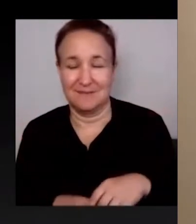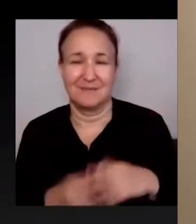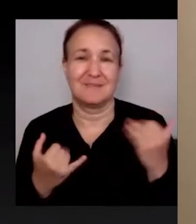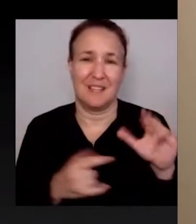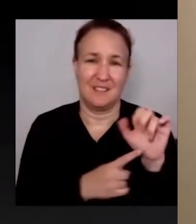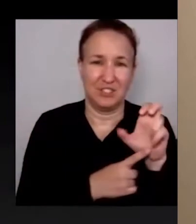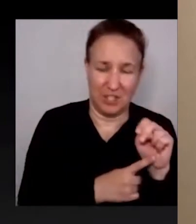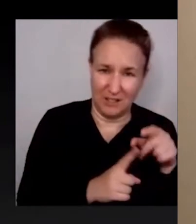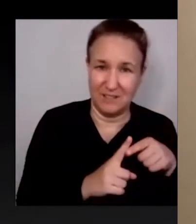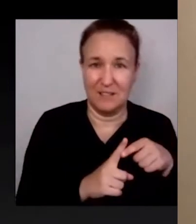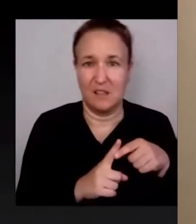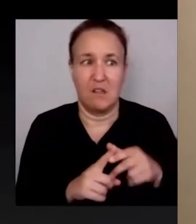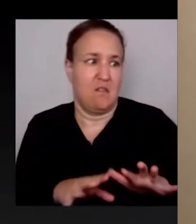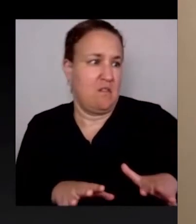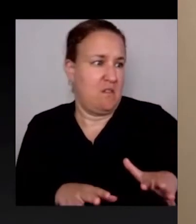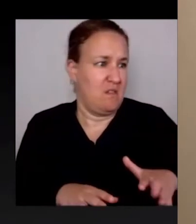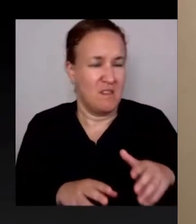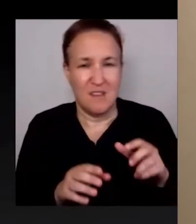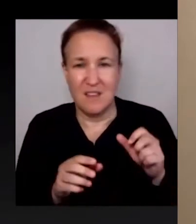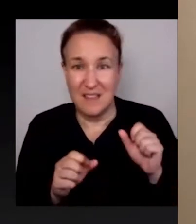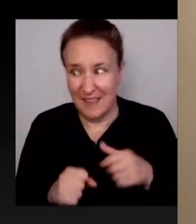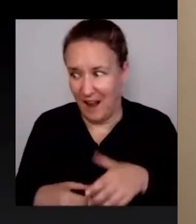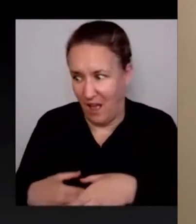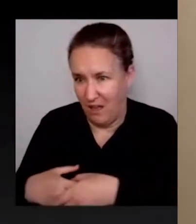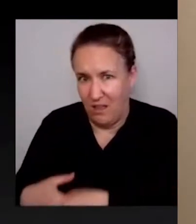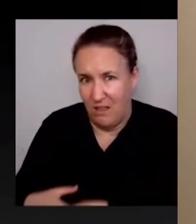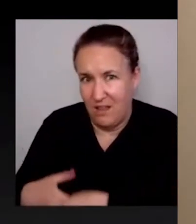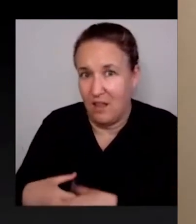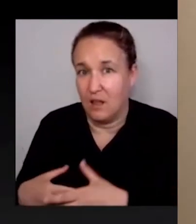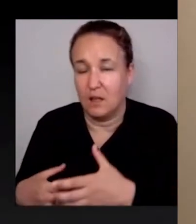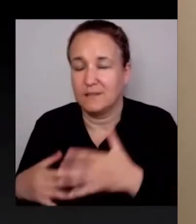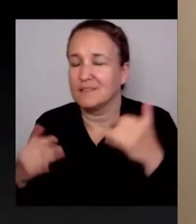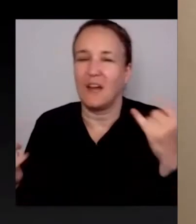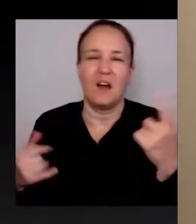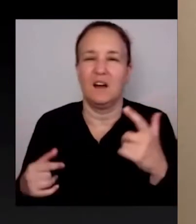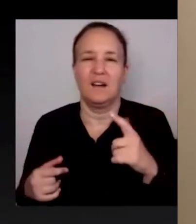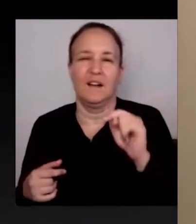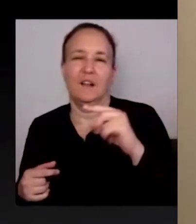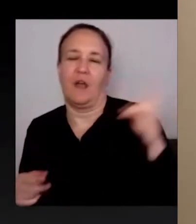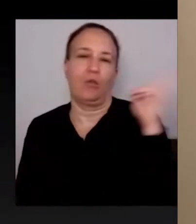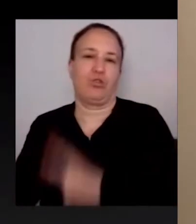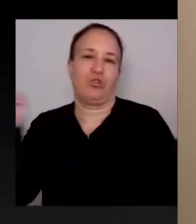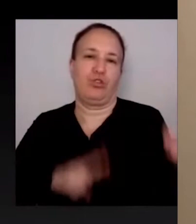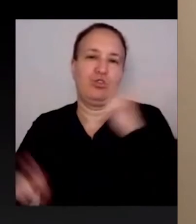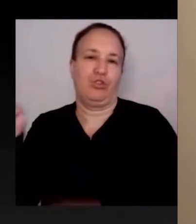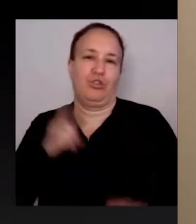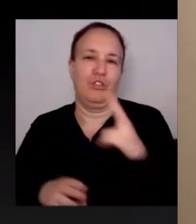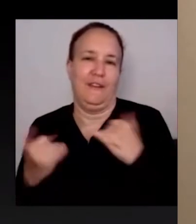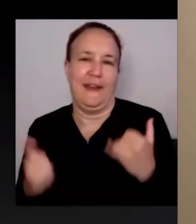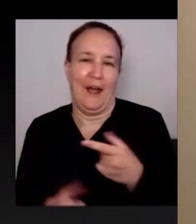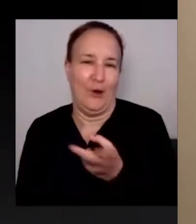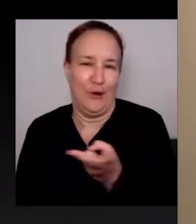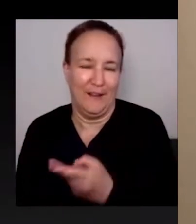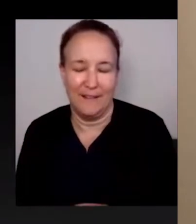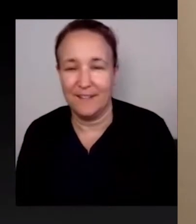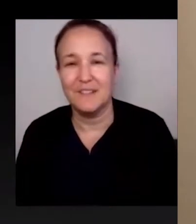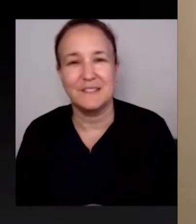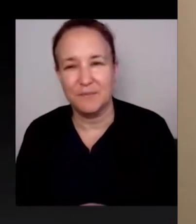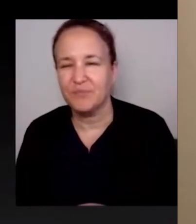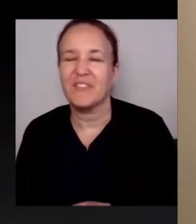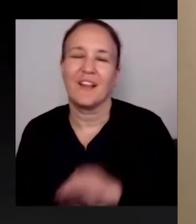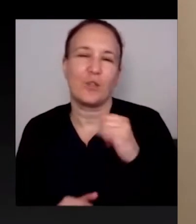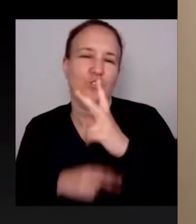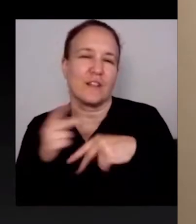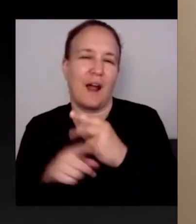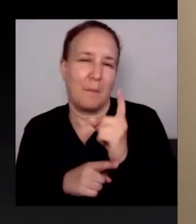he's nervous about whether he can shake Mark's hand to where they're trash talking and ribbing each other. And these are the kind of moments we want to